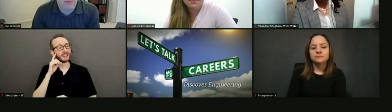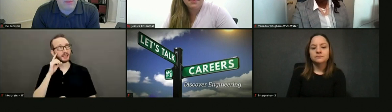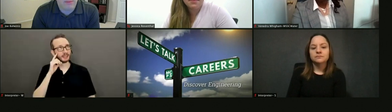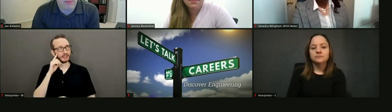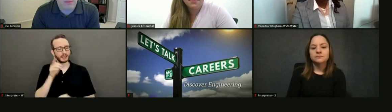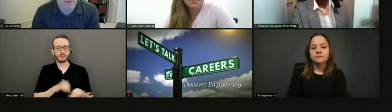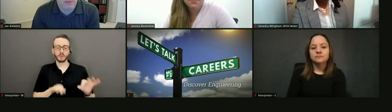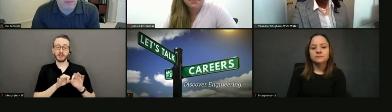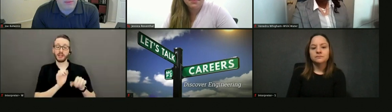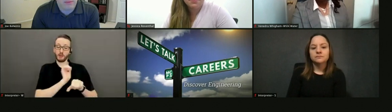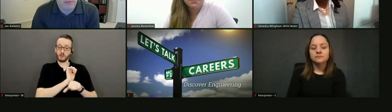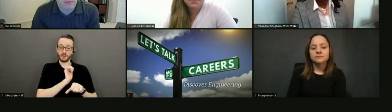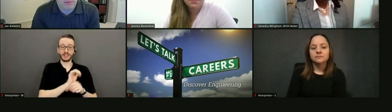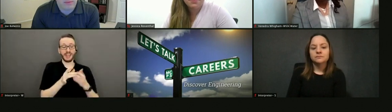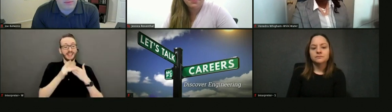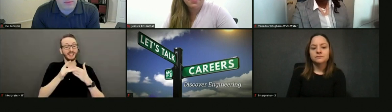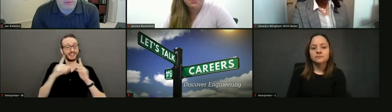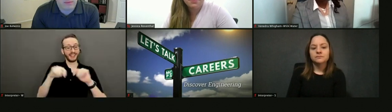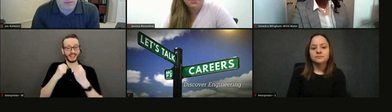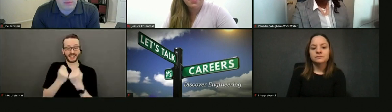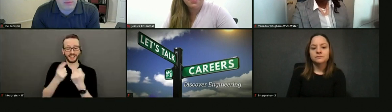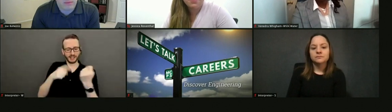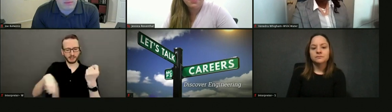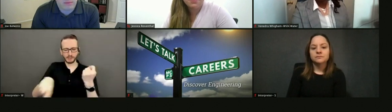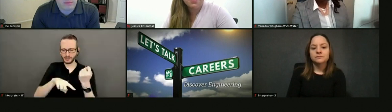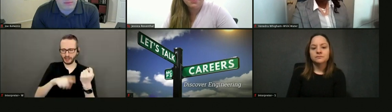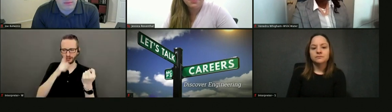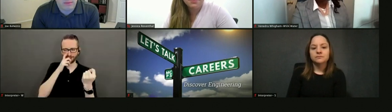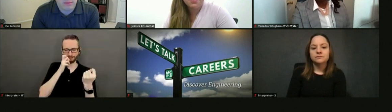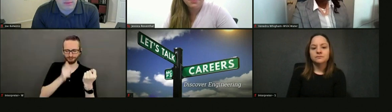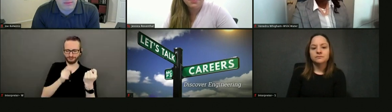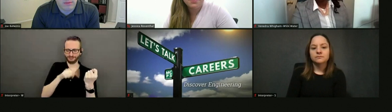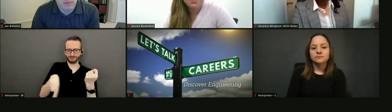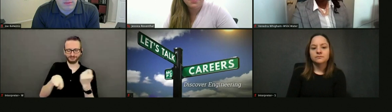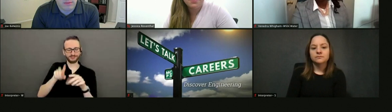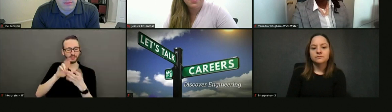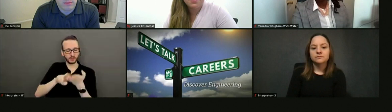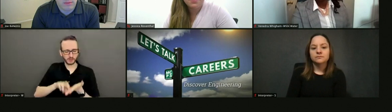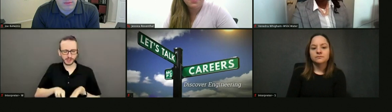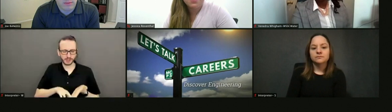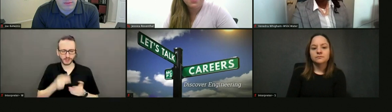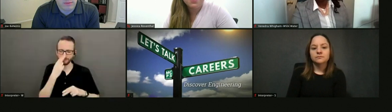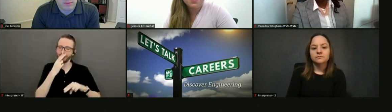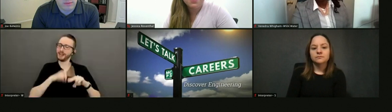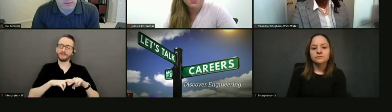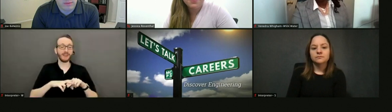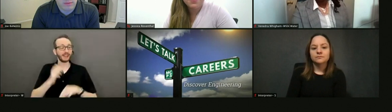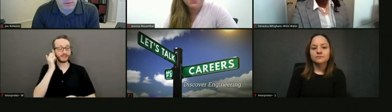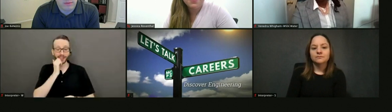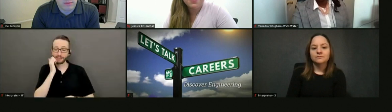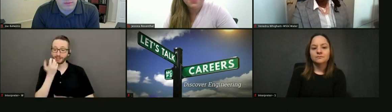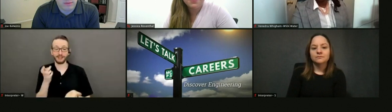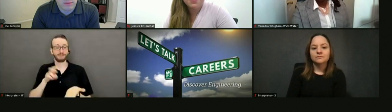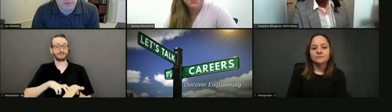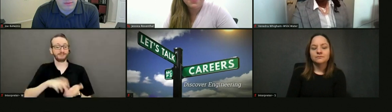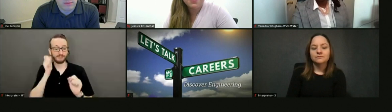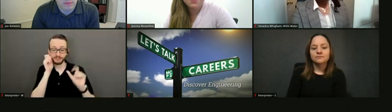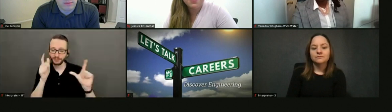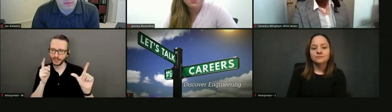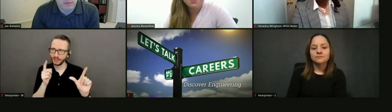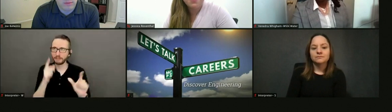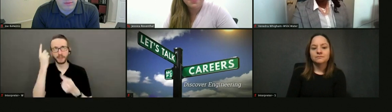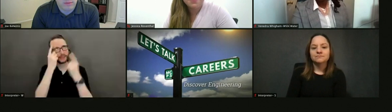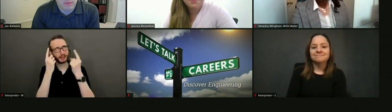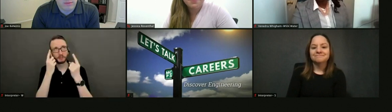and leading teams that are doing some really interesting research definitely makes it fun to get up in the morning and figure out what we're going to discover that